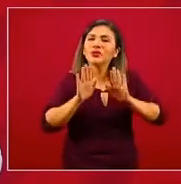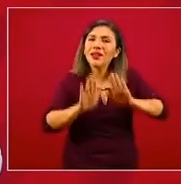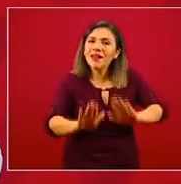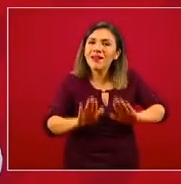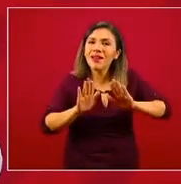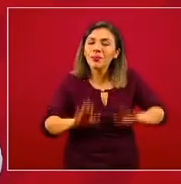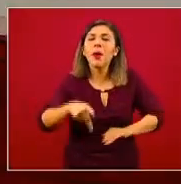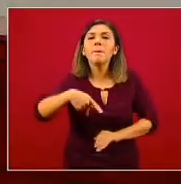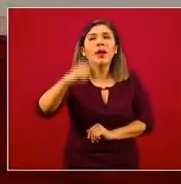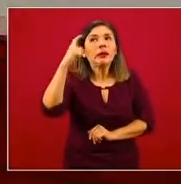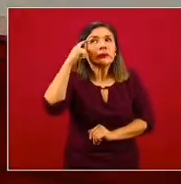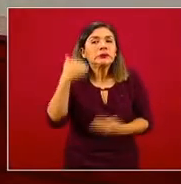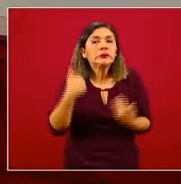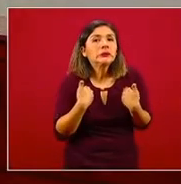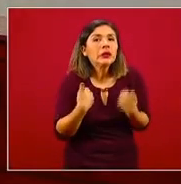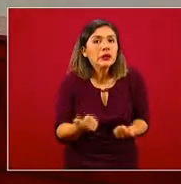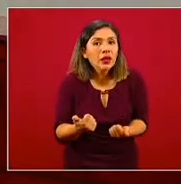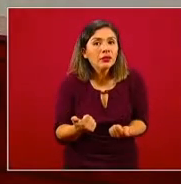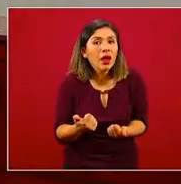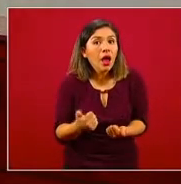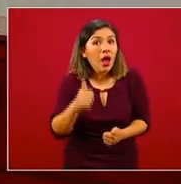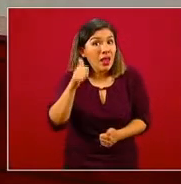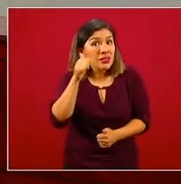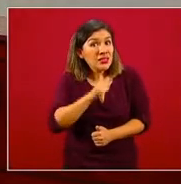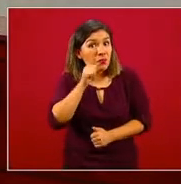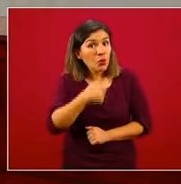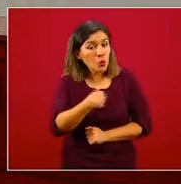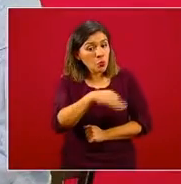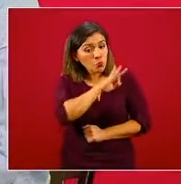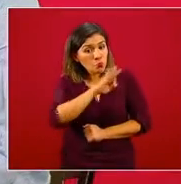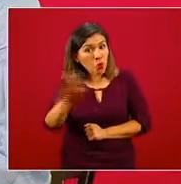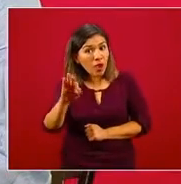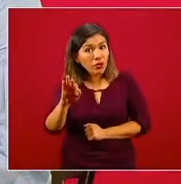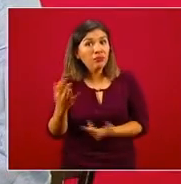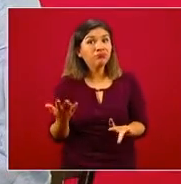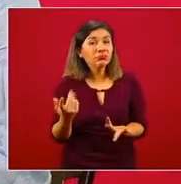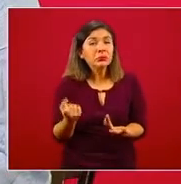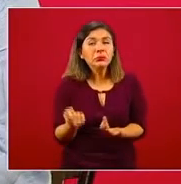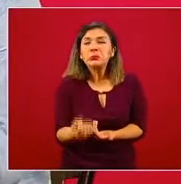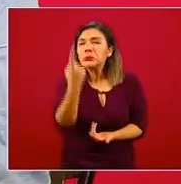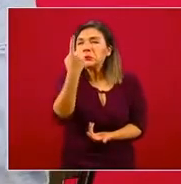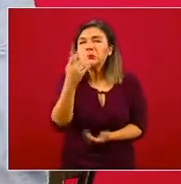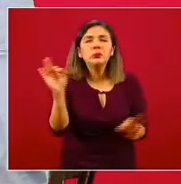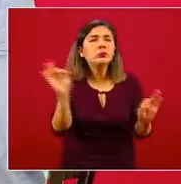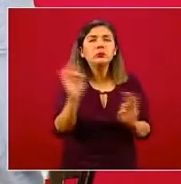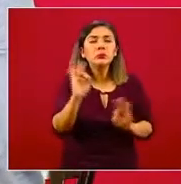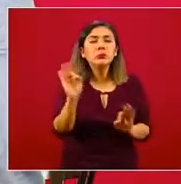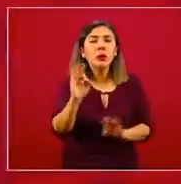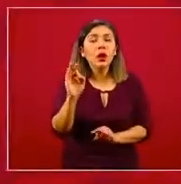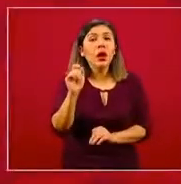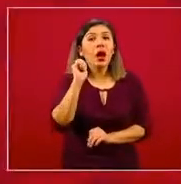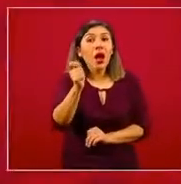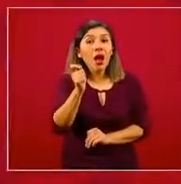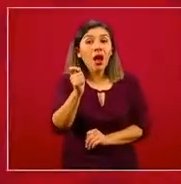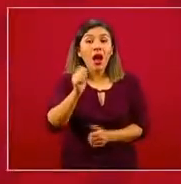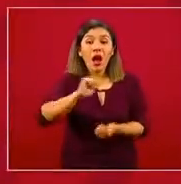to keep calm and to be clear that not always is